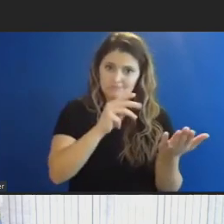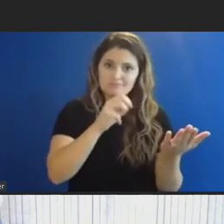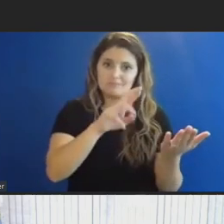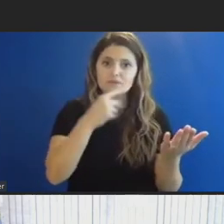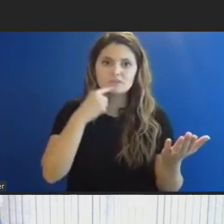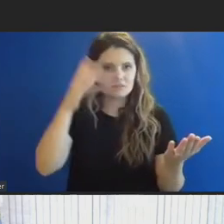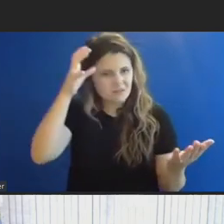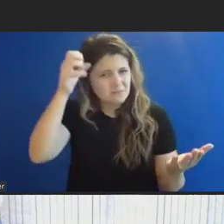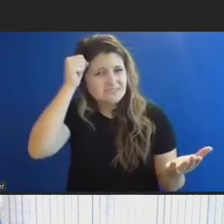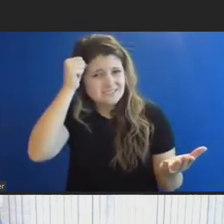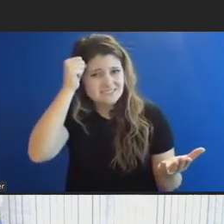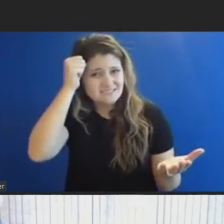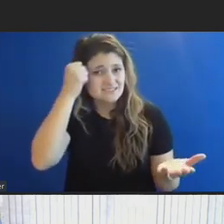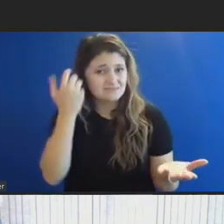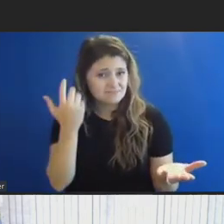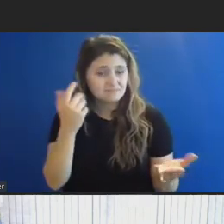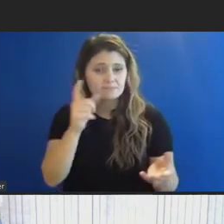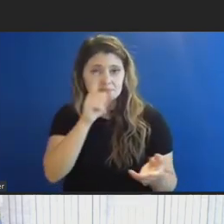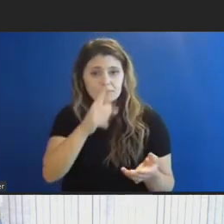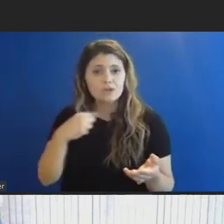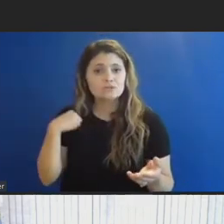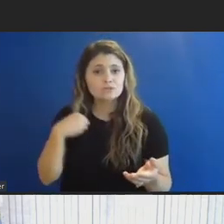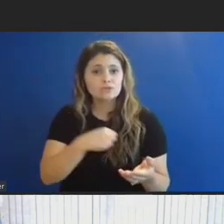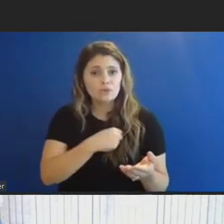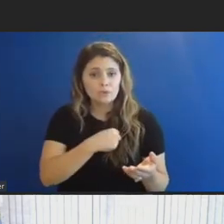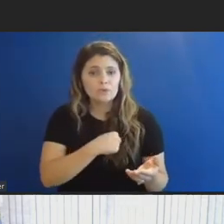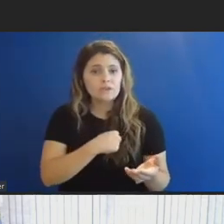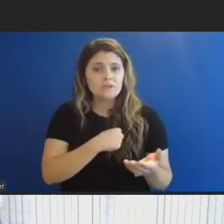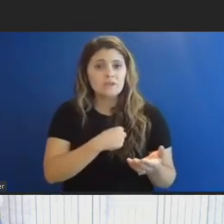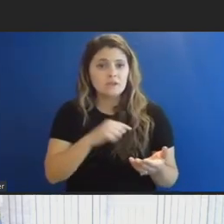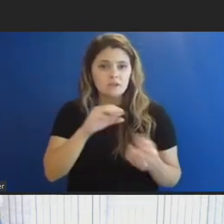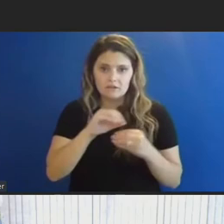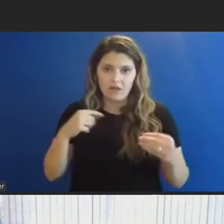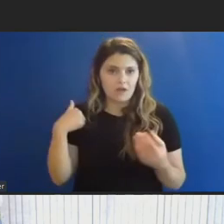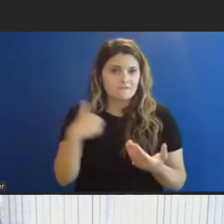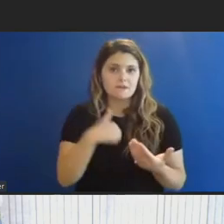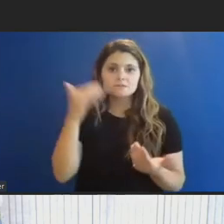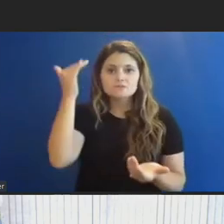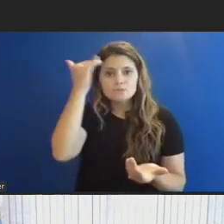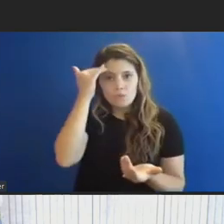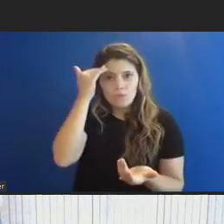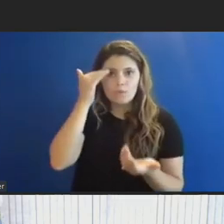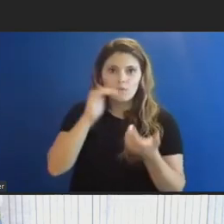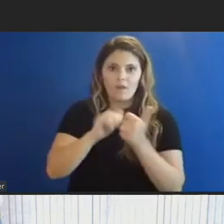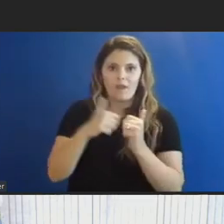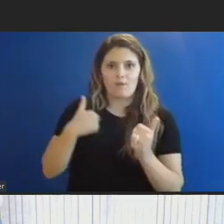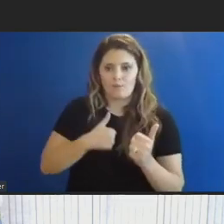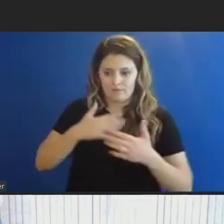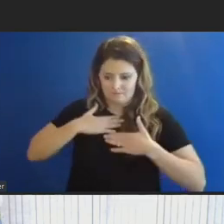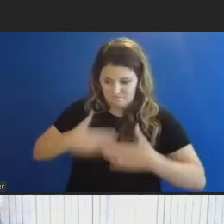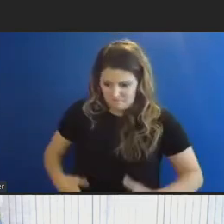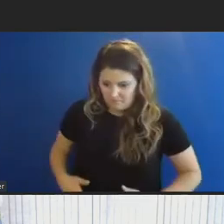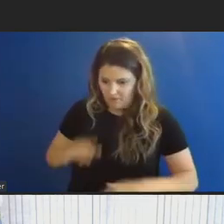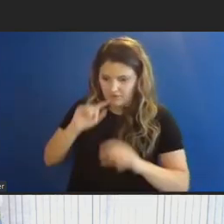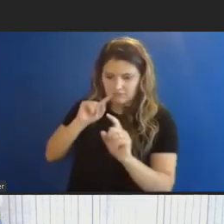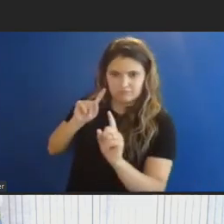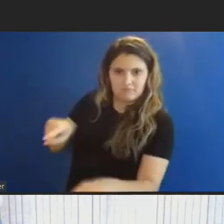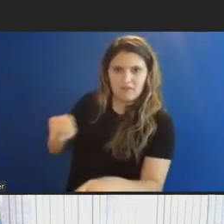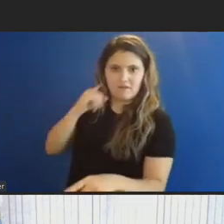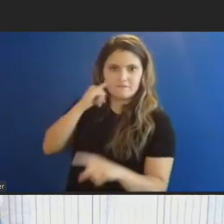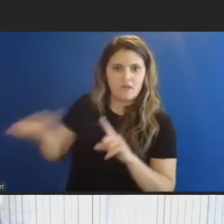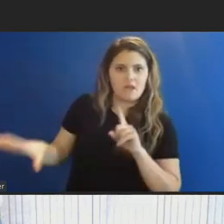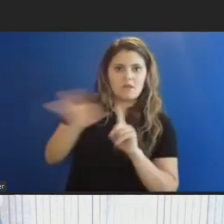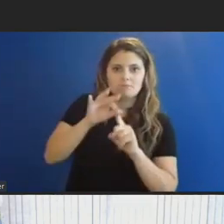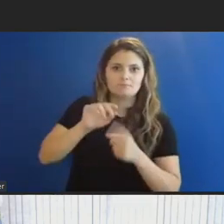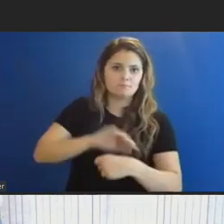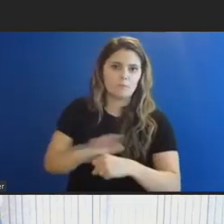head, to make sure that none of us know how we're going to respond to this virus. None of us